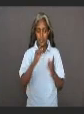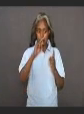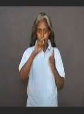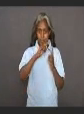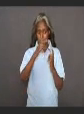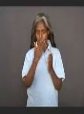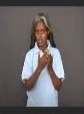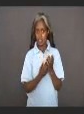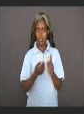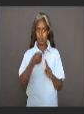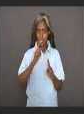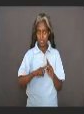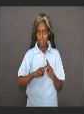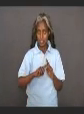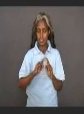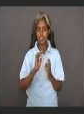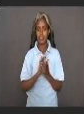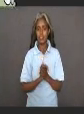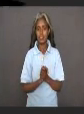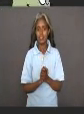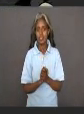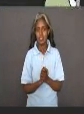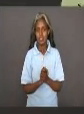Let's get back to our lesson.